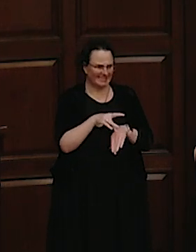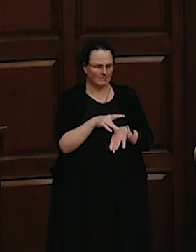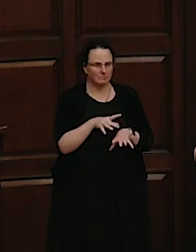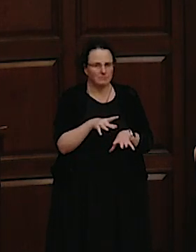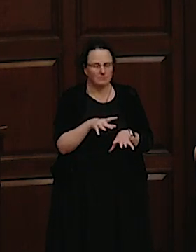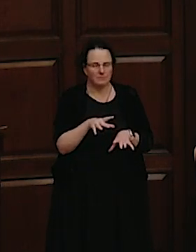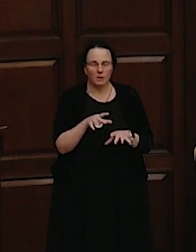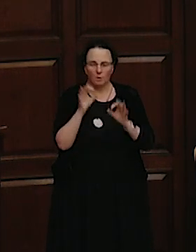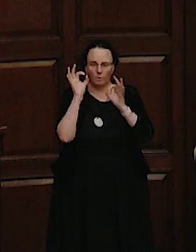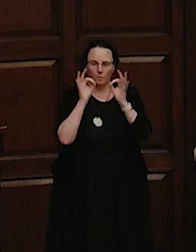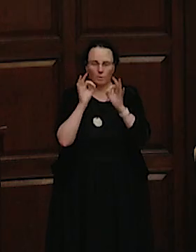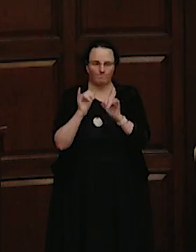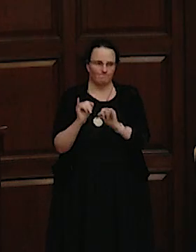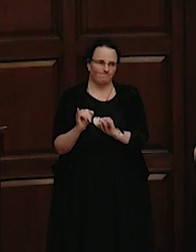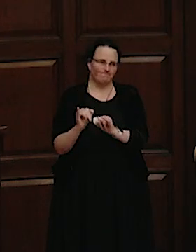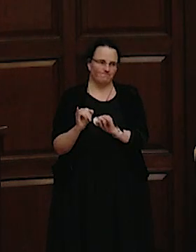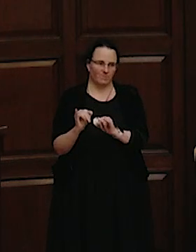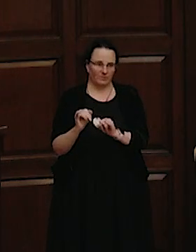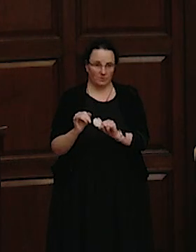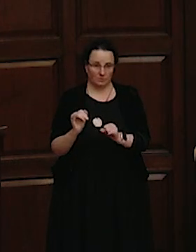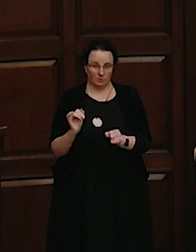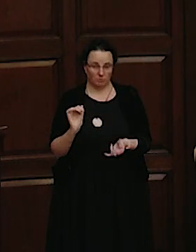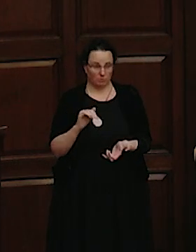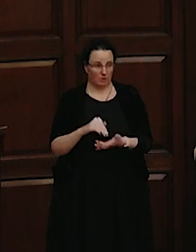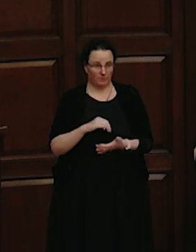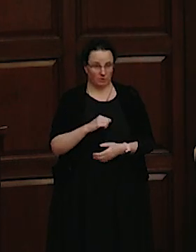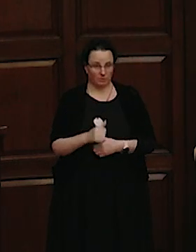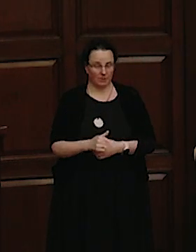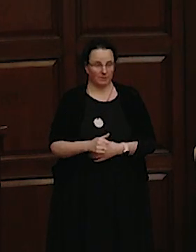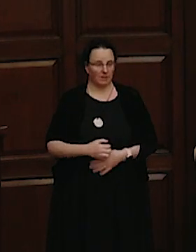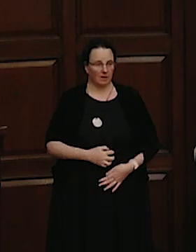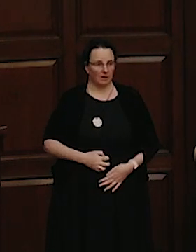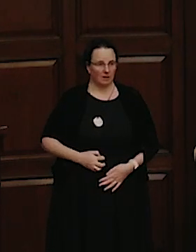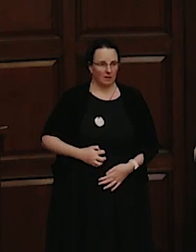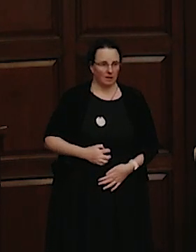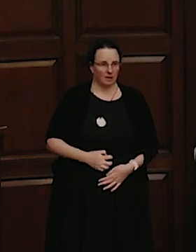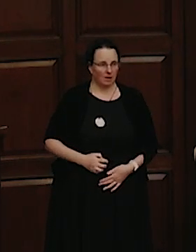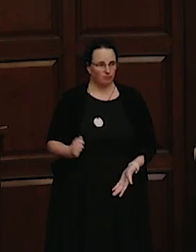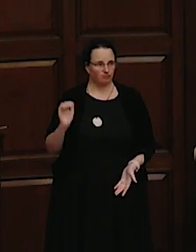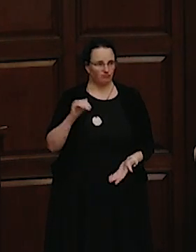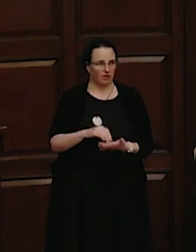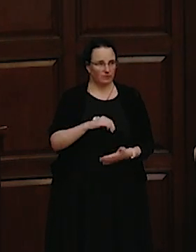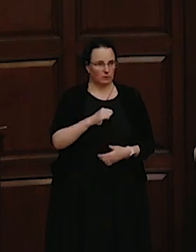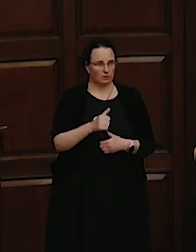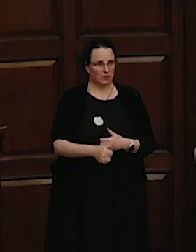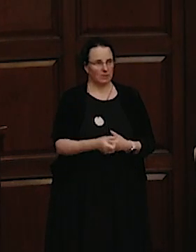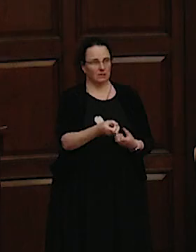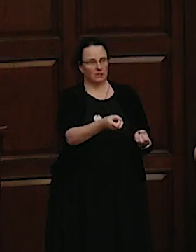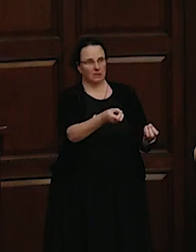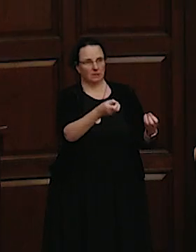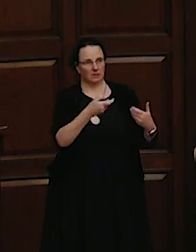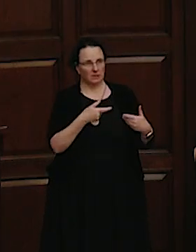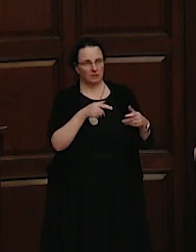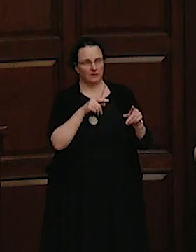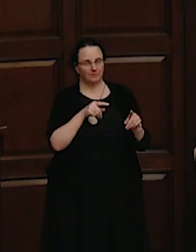so bad, and even today when I came in, I got anxious because I thought, do I want to, it's